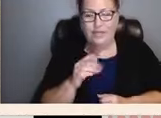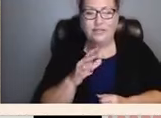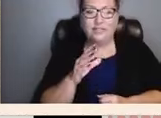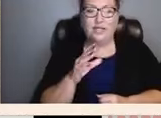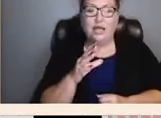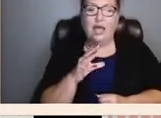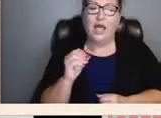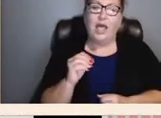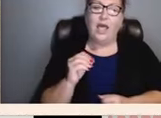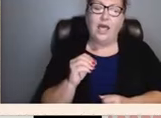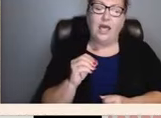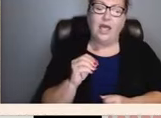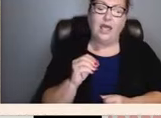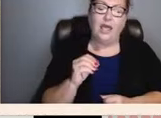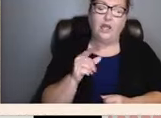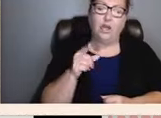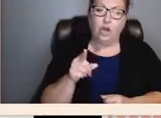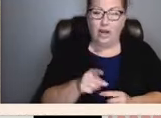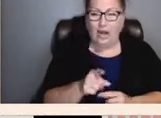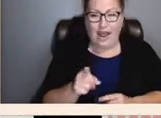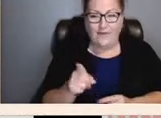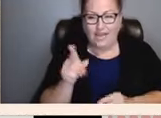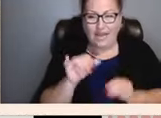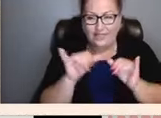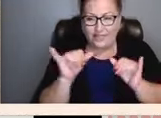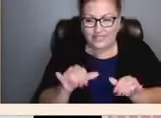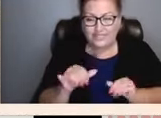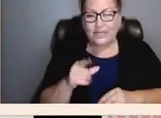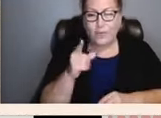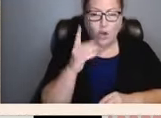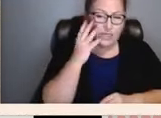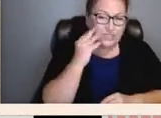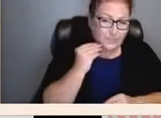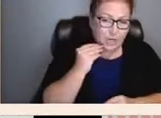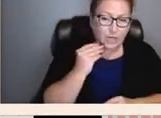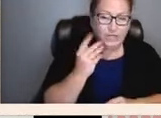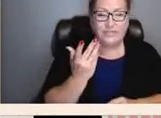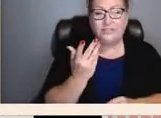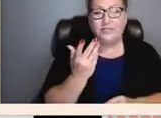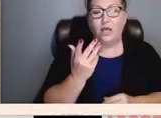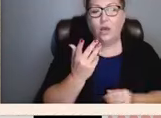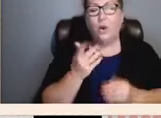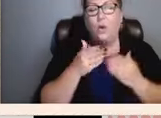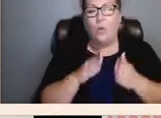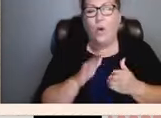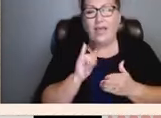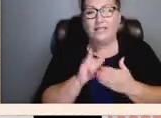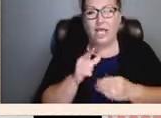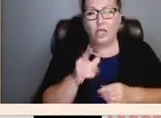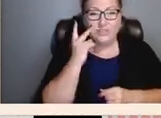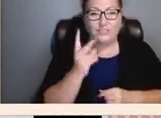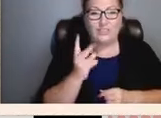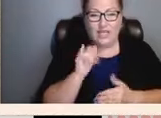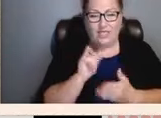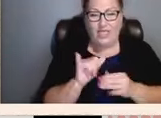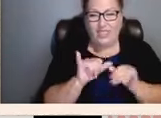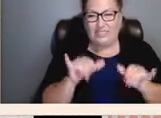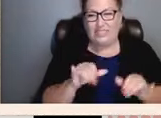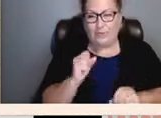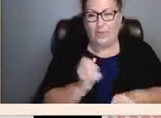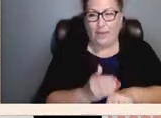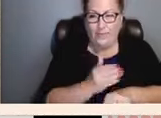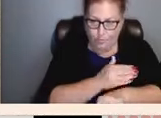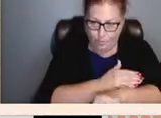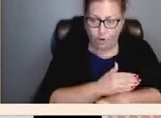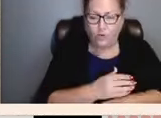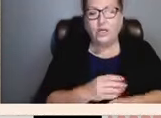you're navigating the system, your experiences, ways that you see that the system can be improved,